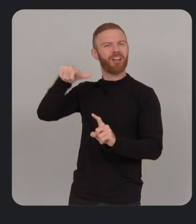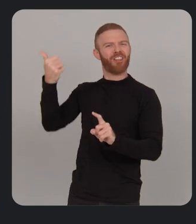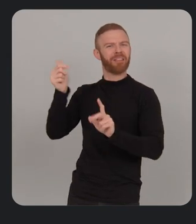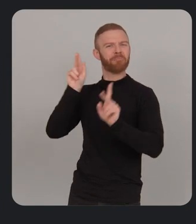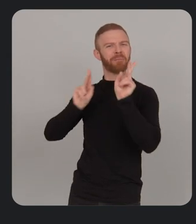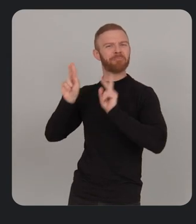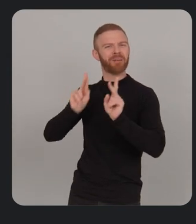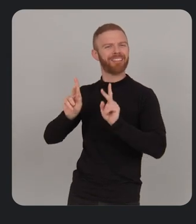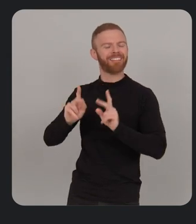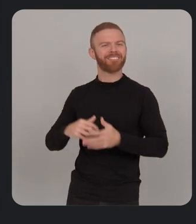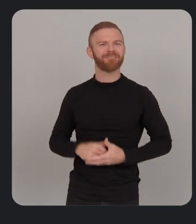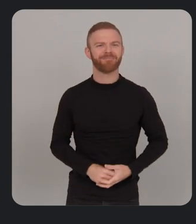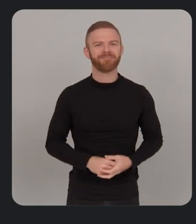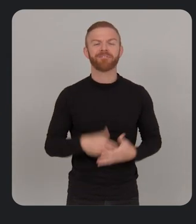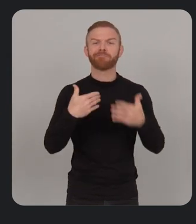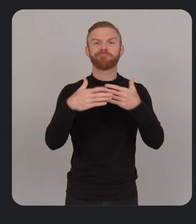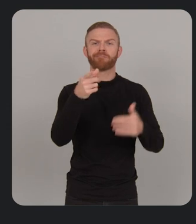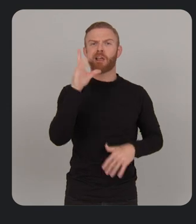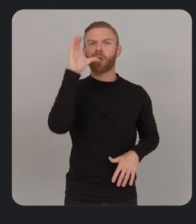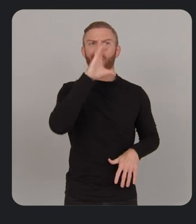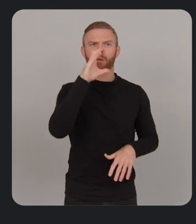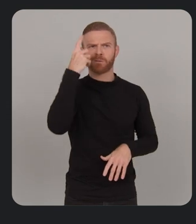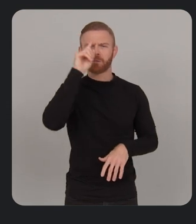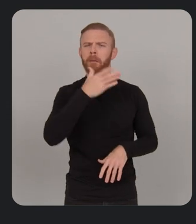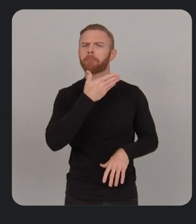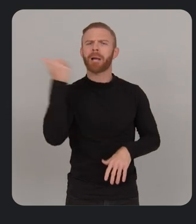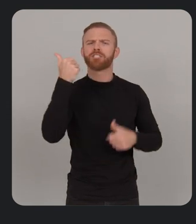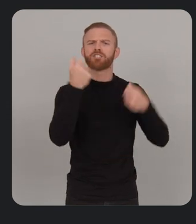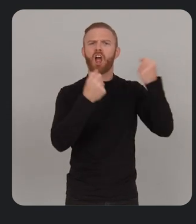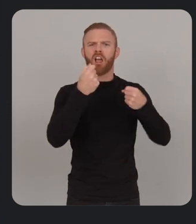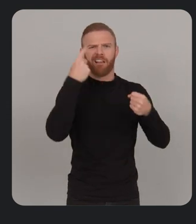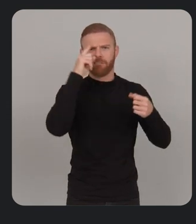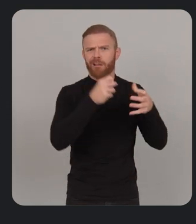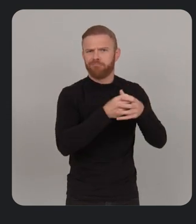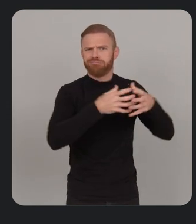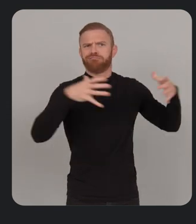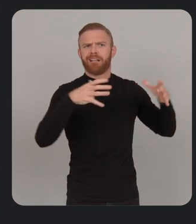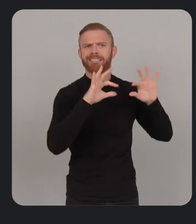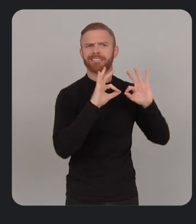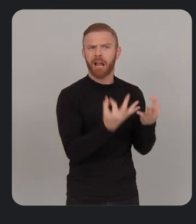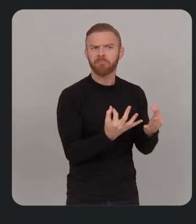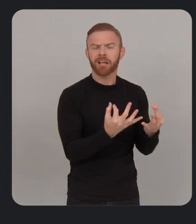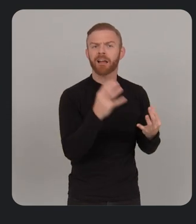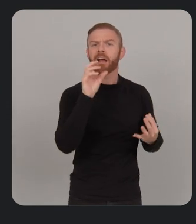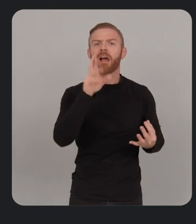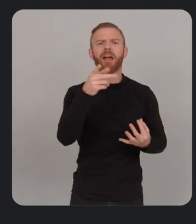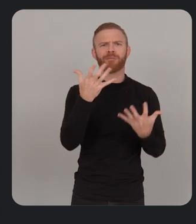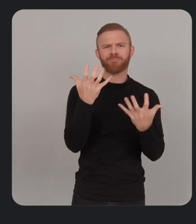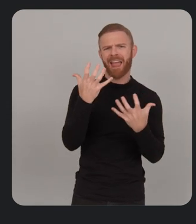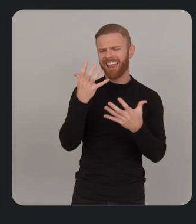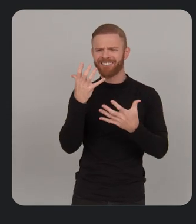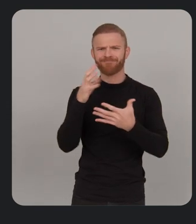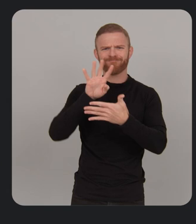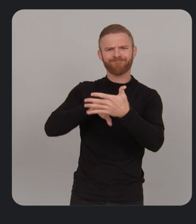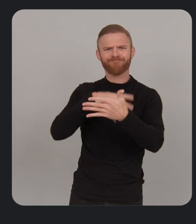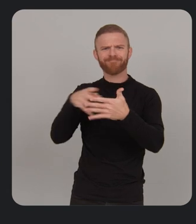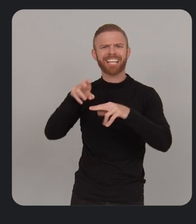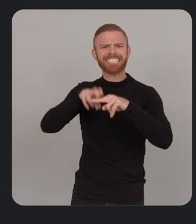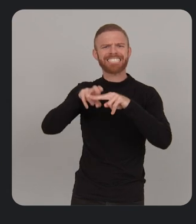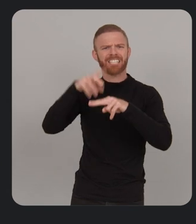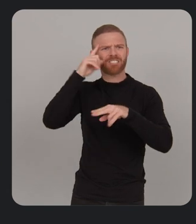people so whether you're looking for best cars for a growing family or how to make a seating chart for your wedding